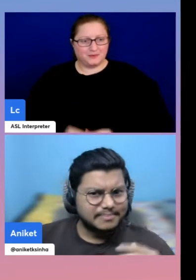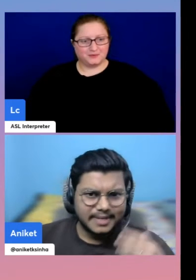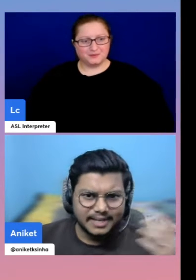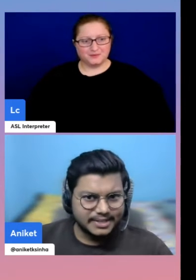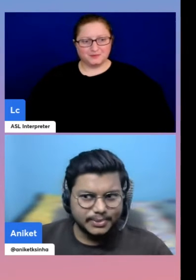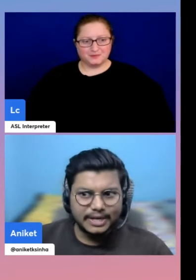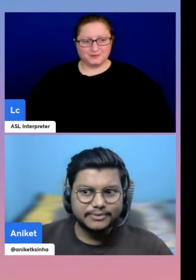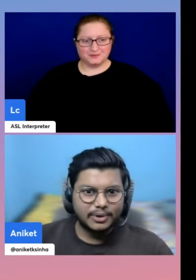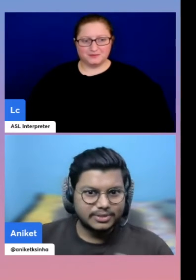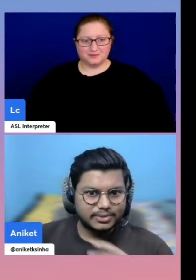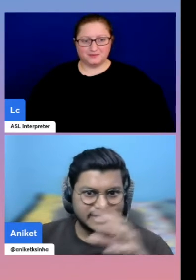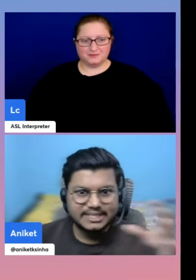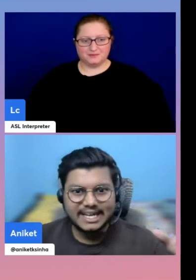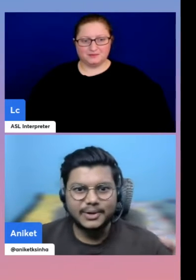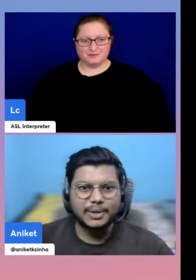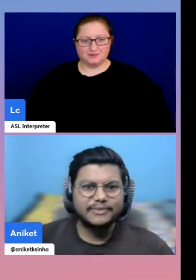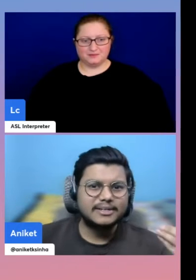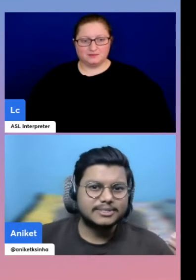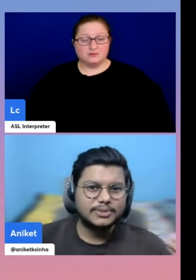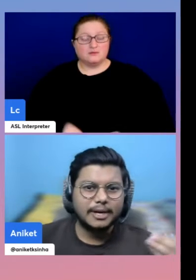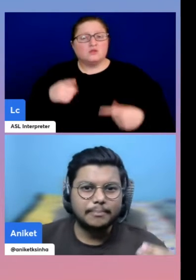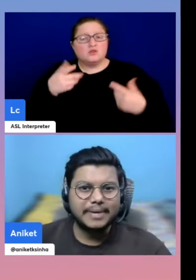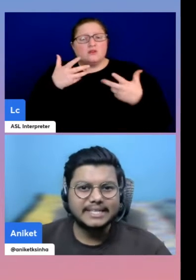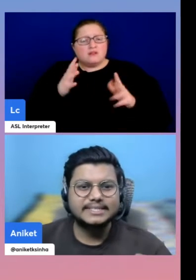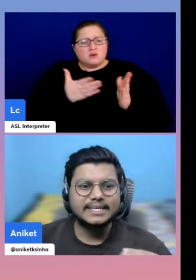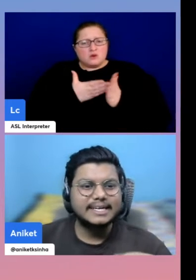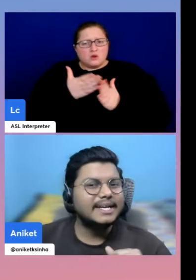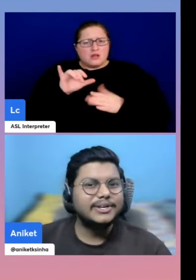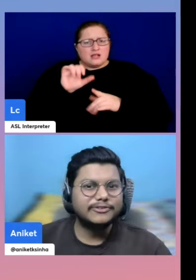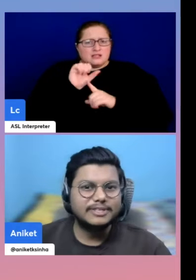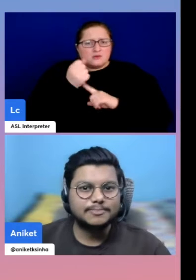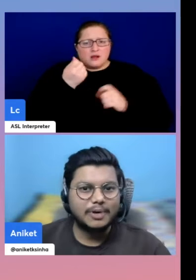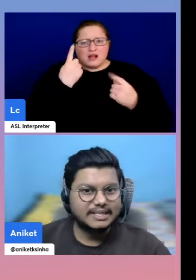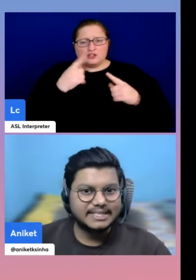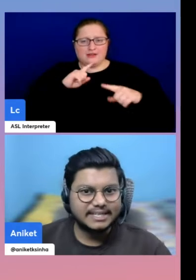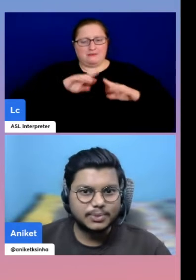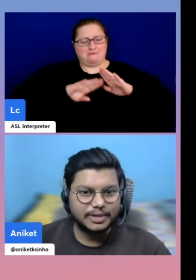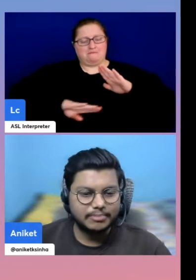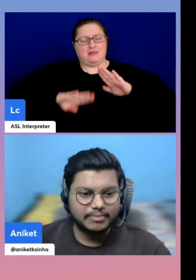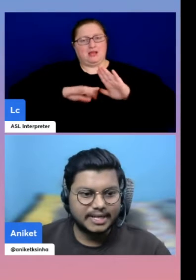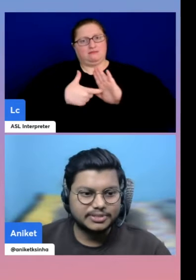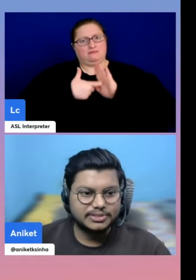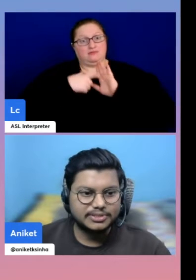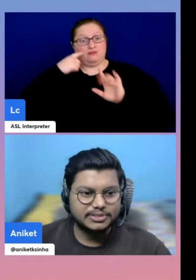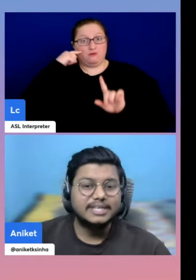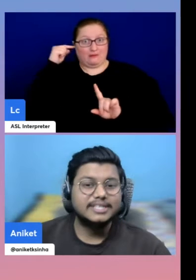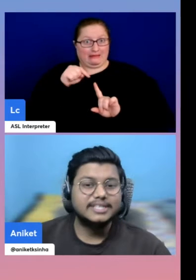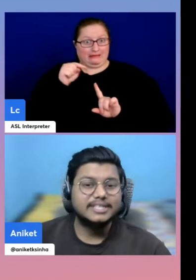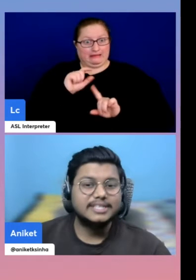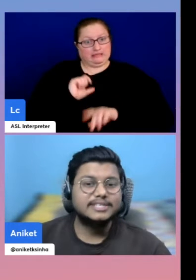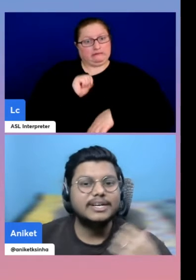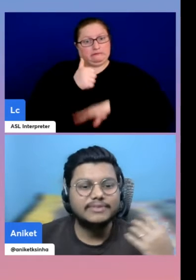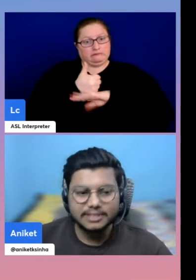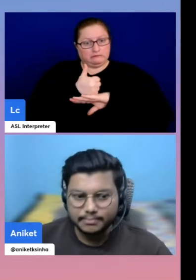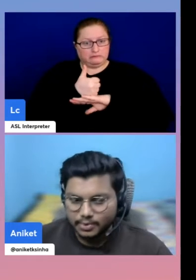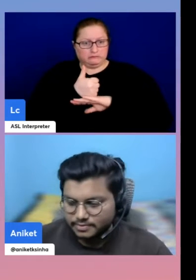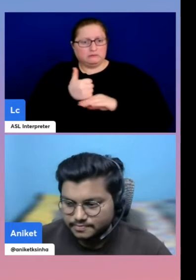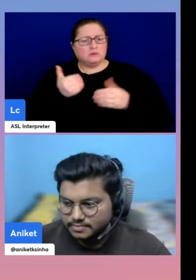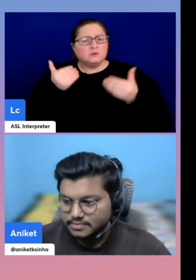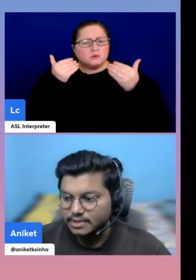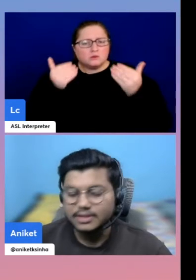so you have gone through the scenario, you have understood a basic need of this policy as code implementation. So let's move ahead with some